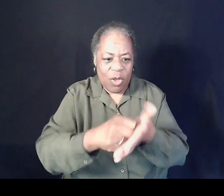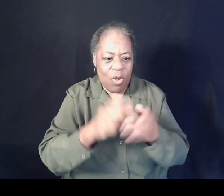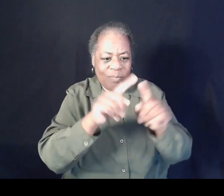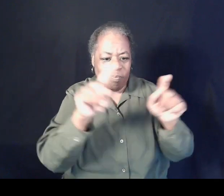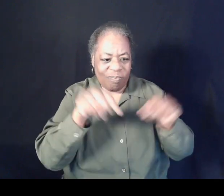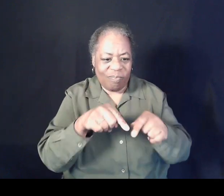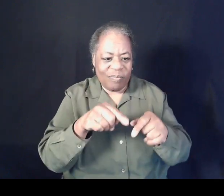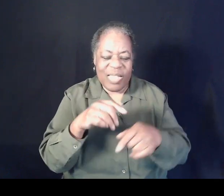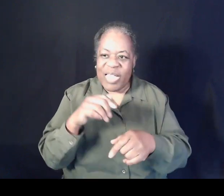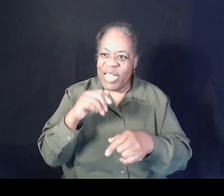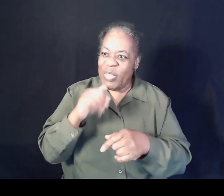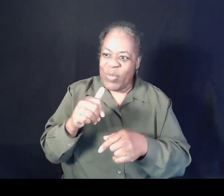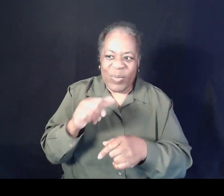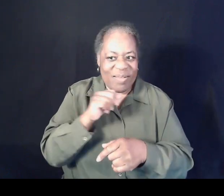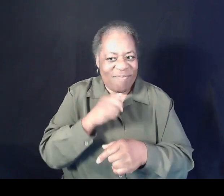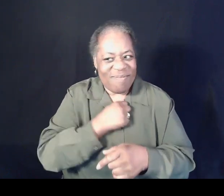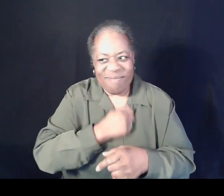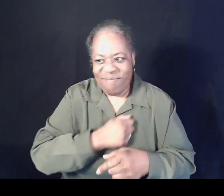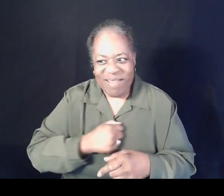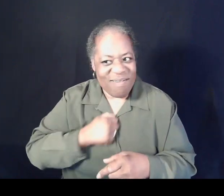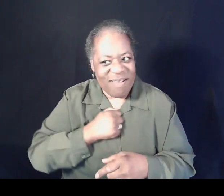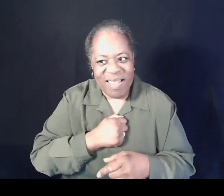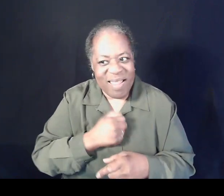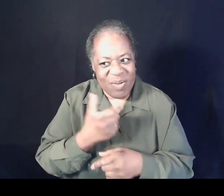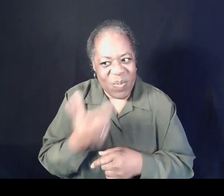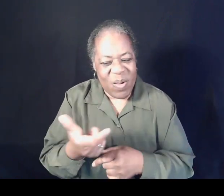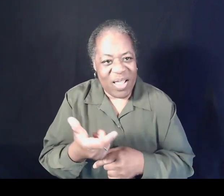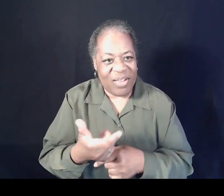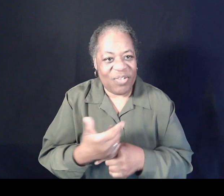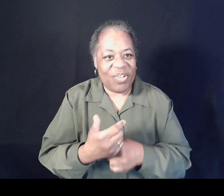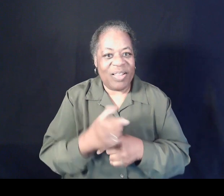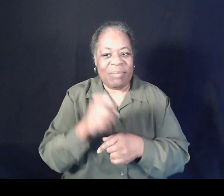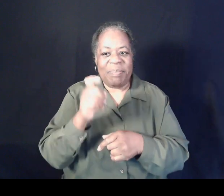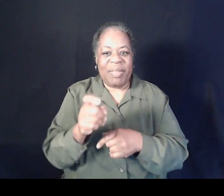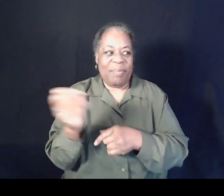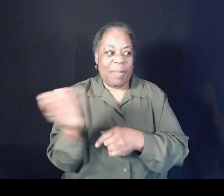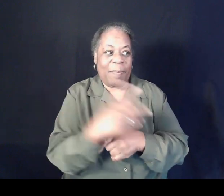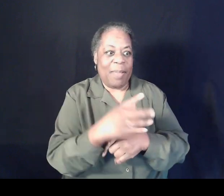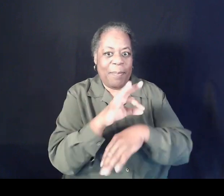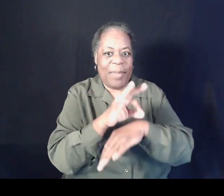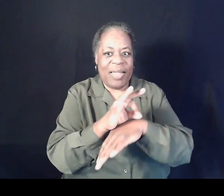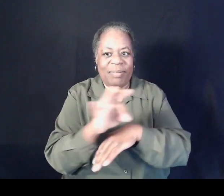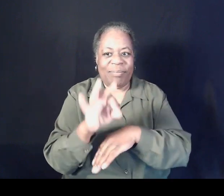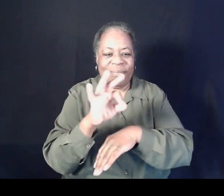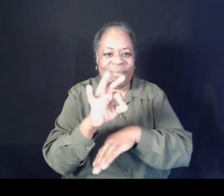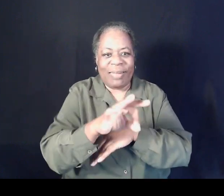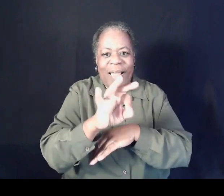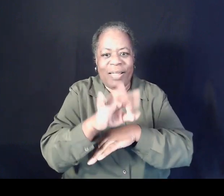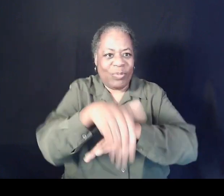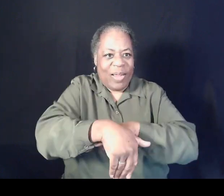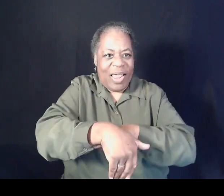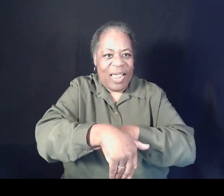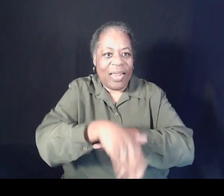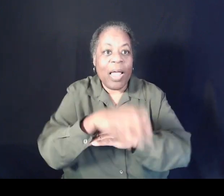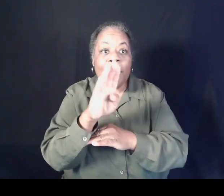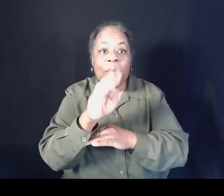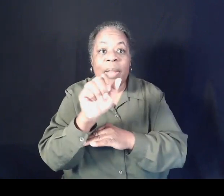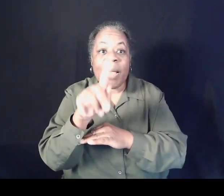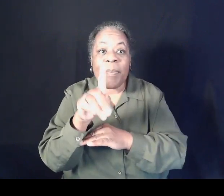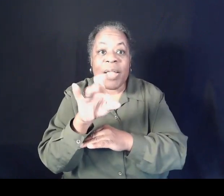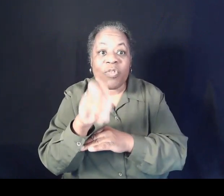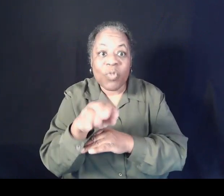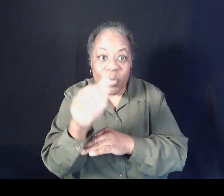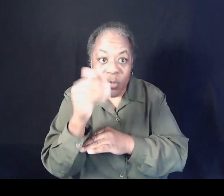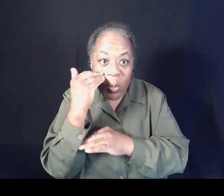won't regret it. Also, this is due back by 9 p.m. If you don't know what Blockbuster Video was, ask